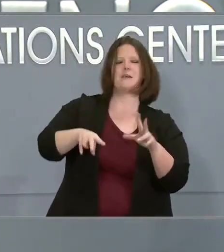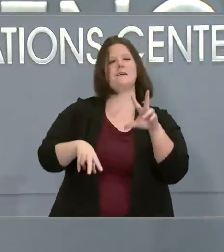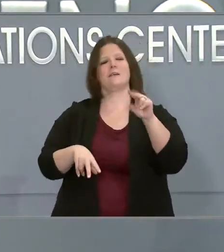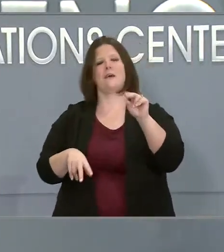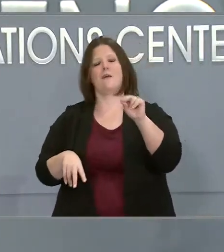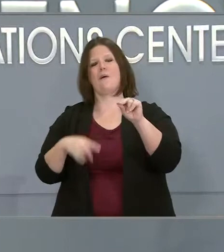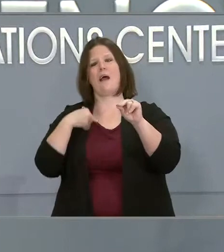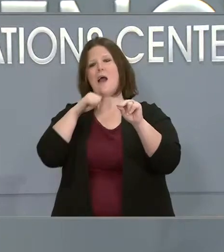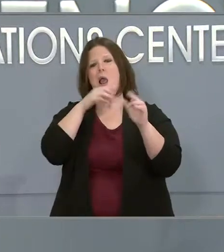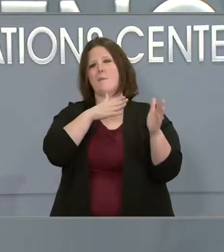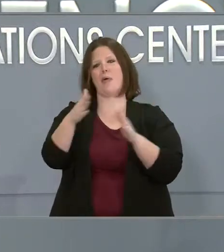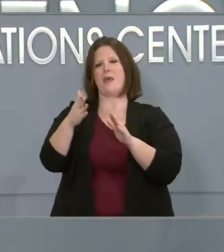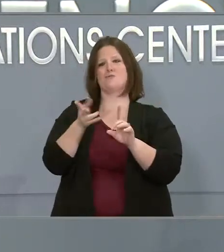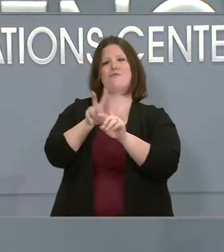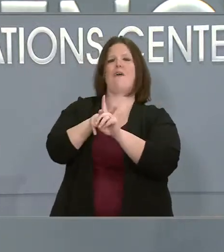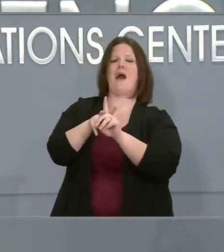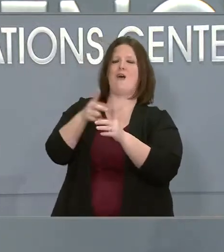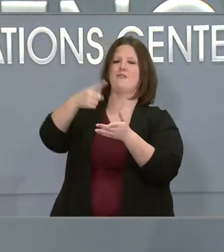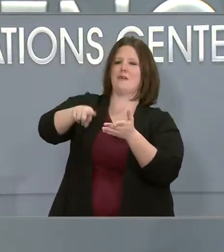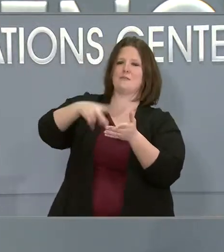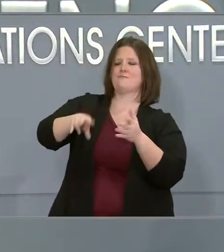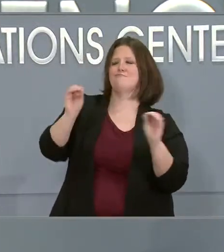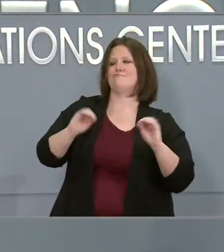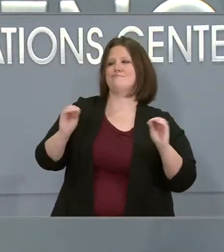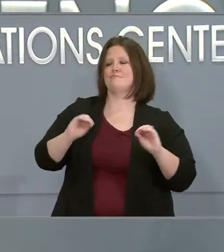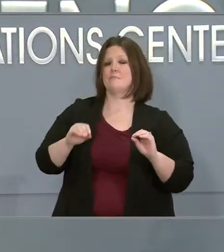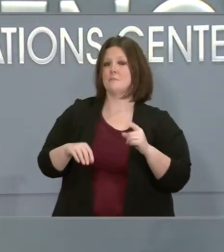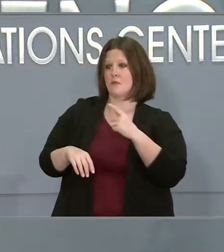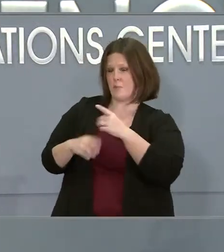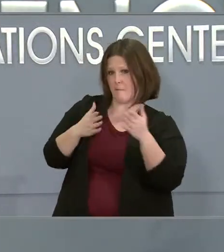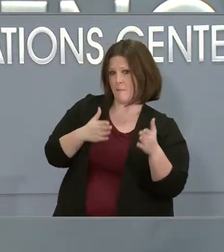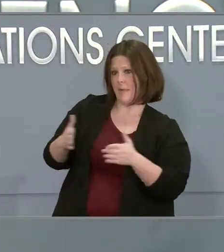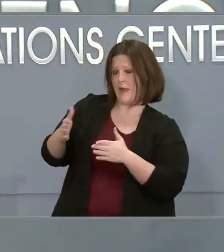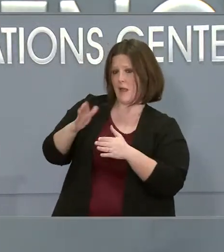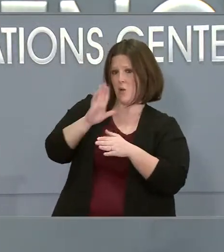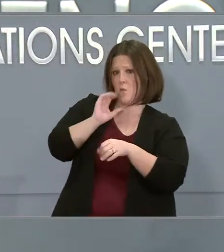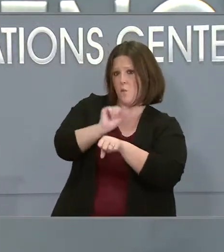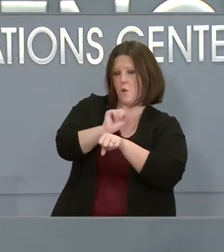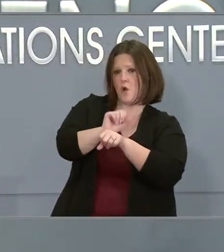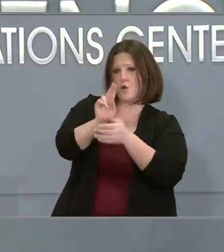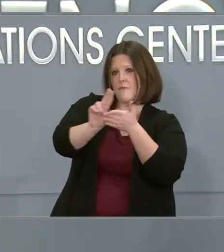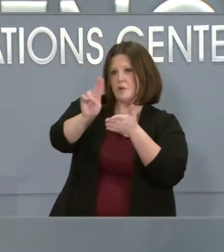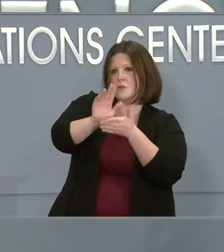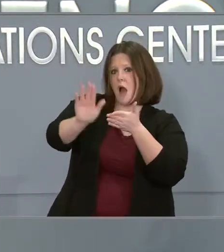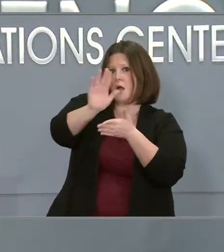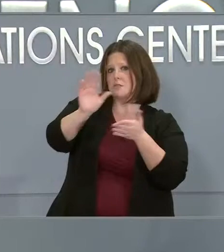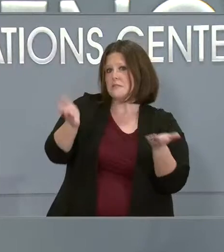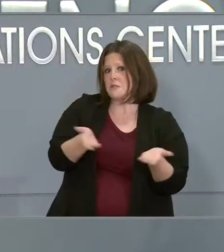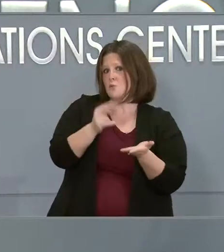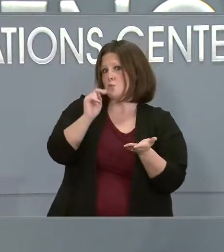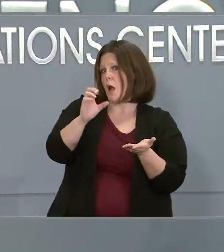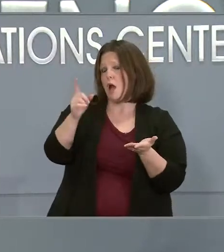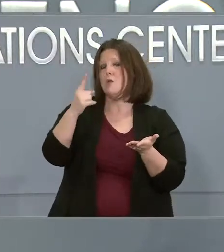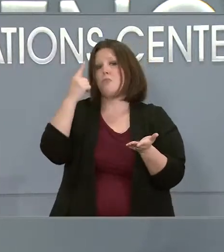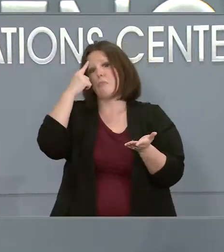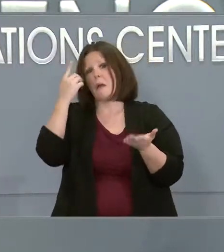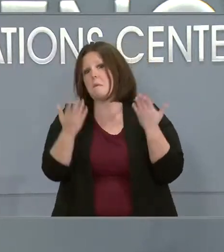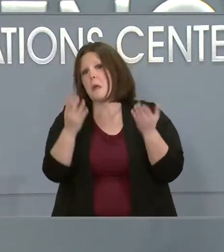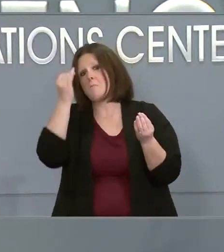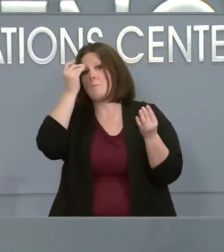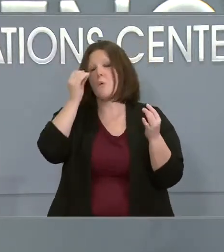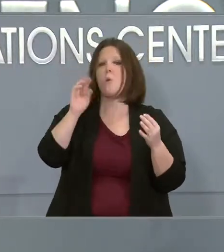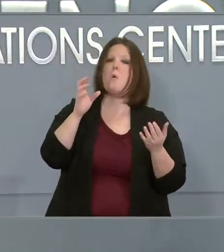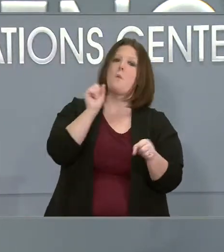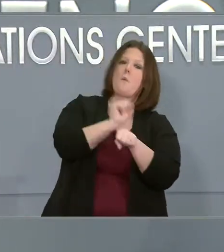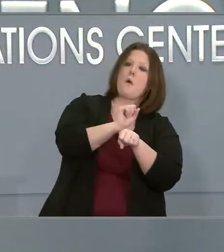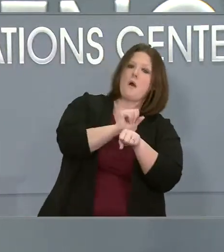to file and run in any public office. Are you looking to work in one of the universities in North Carolina, or would you work in